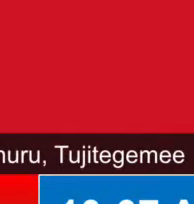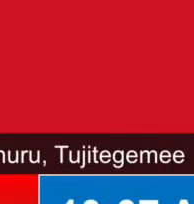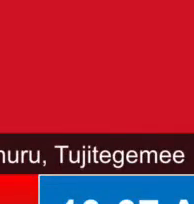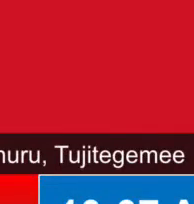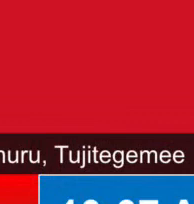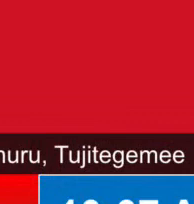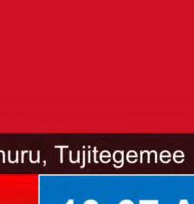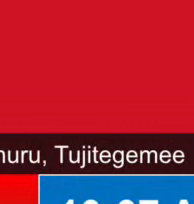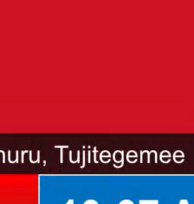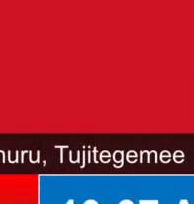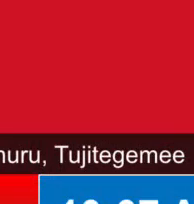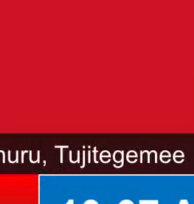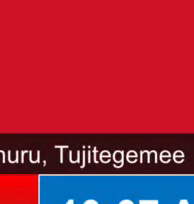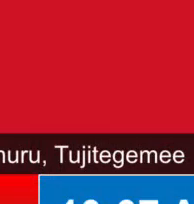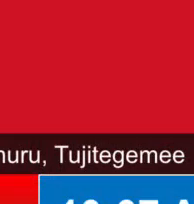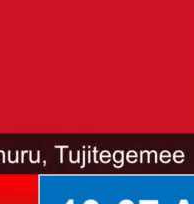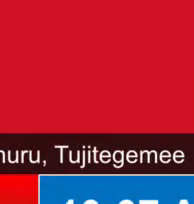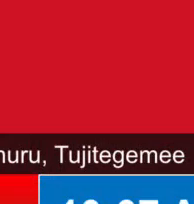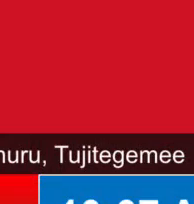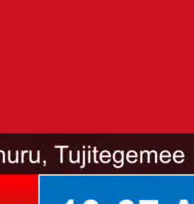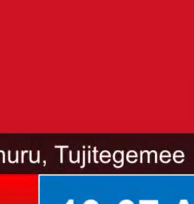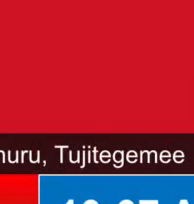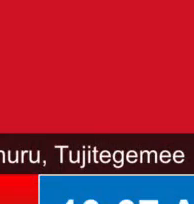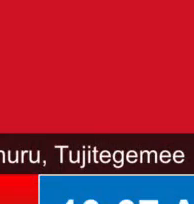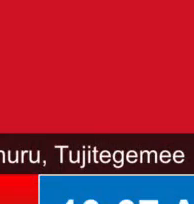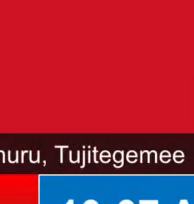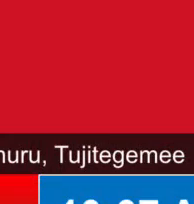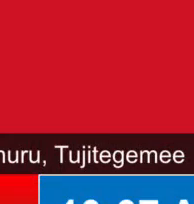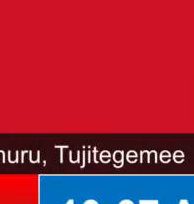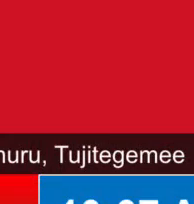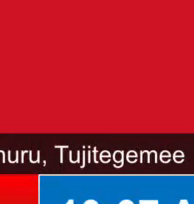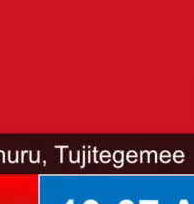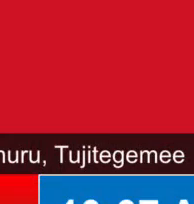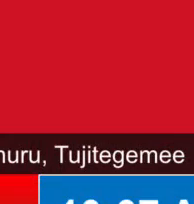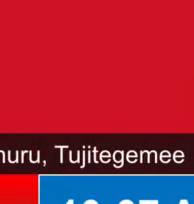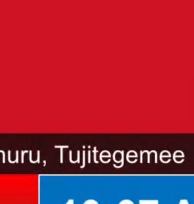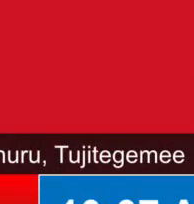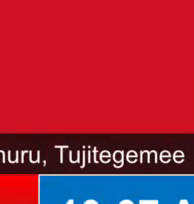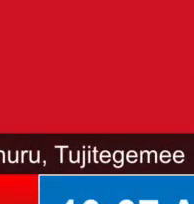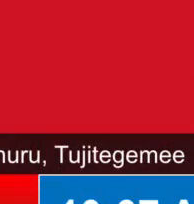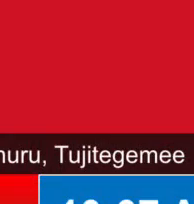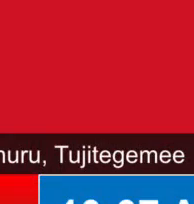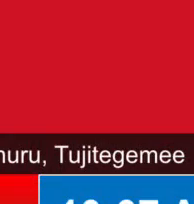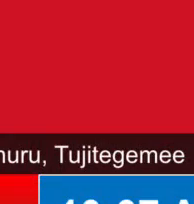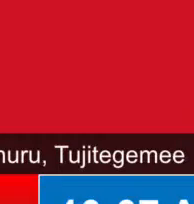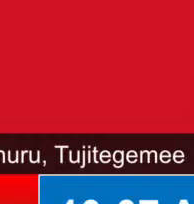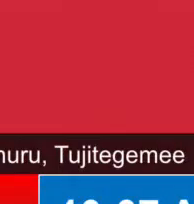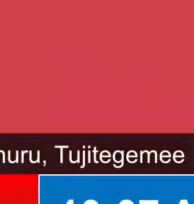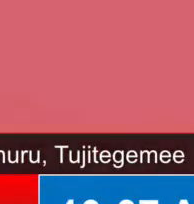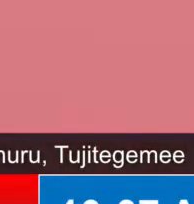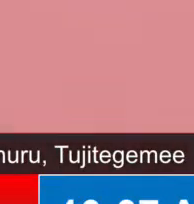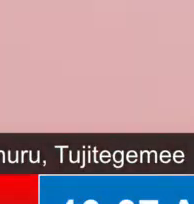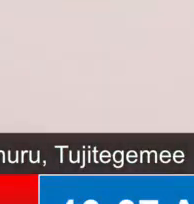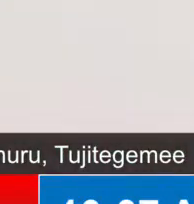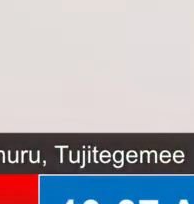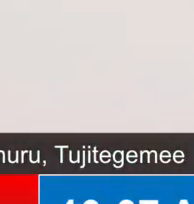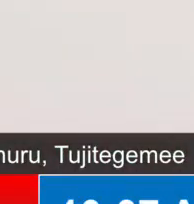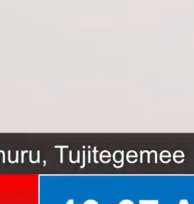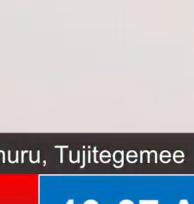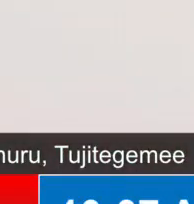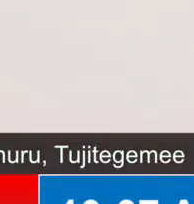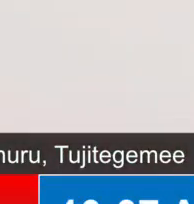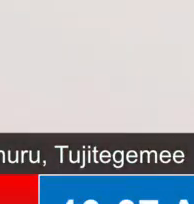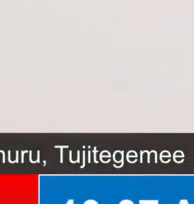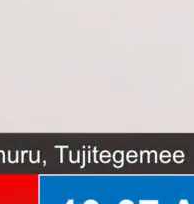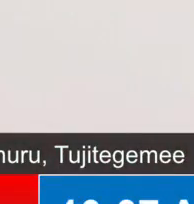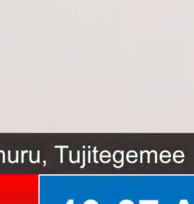password reset, 2 for PIN retrieval, or 3 to unlock your account. Remember to